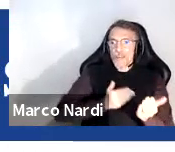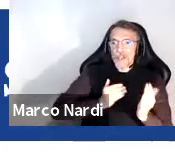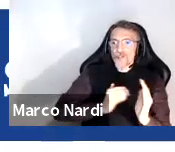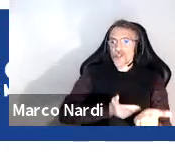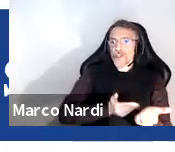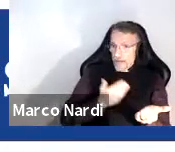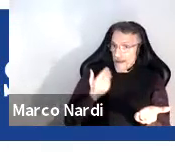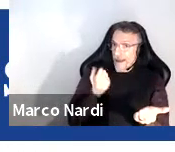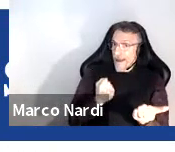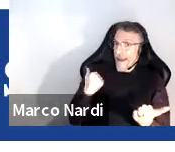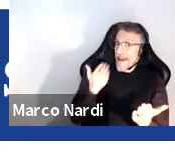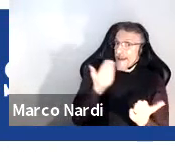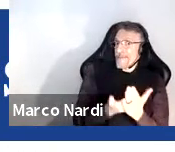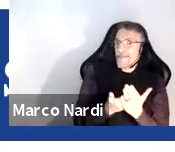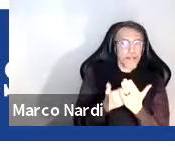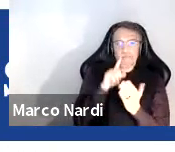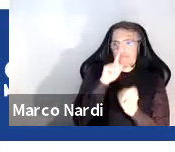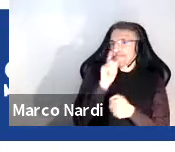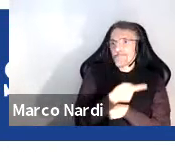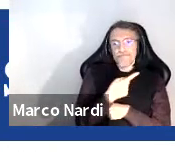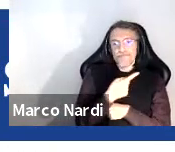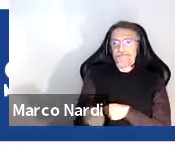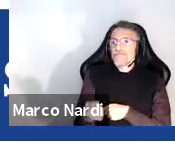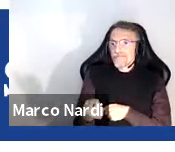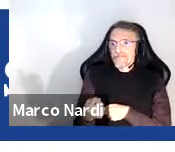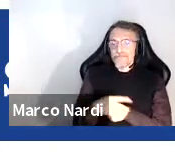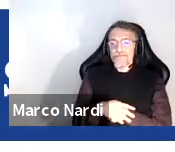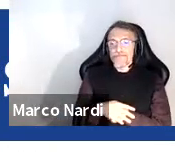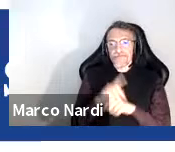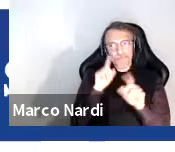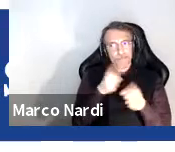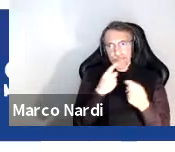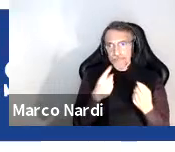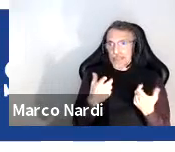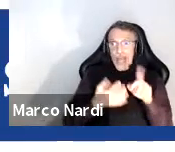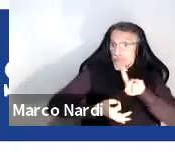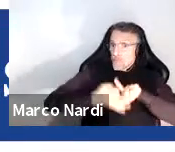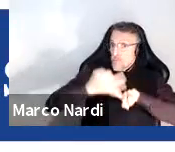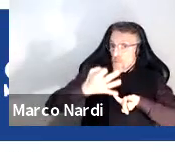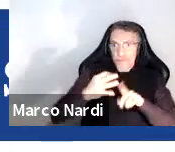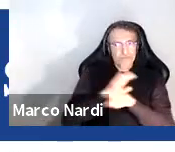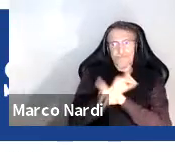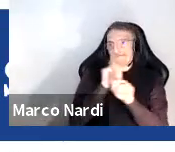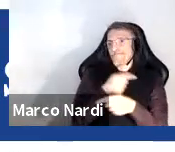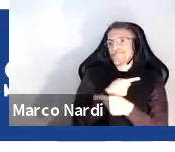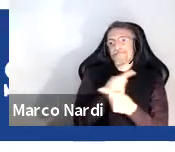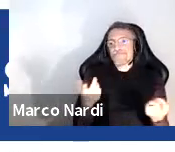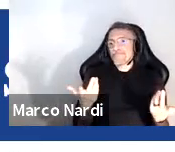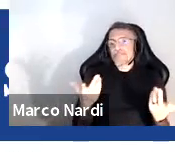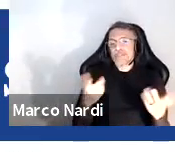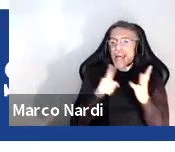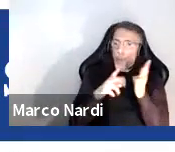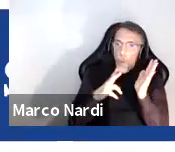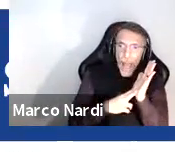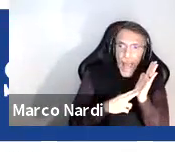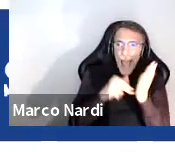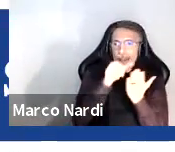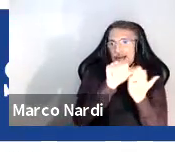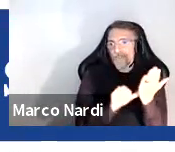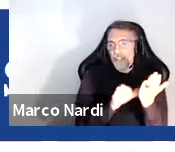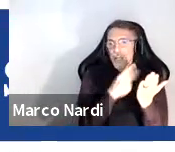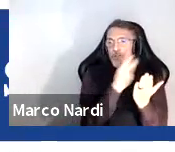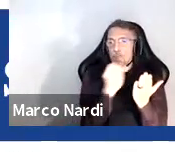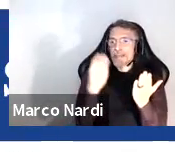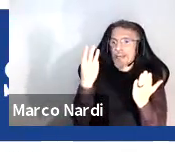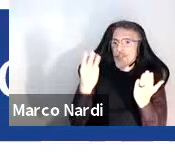have. Okay, they cannot really do it, let alone improving it as it was aspired in the UN Agenda